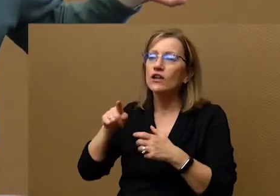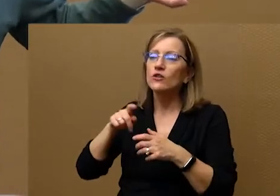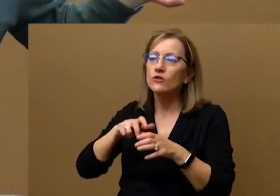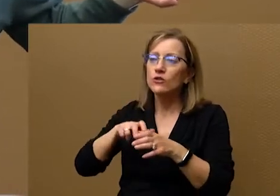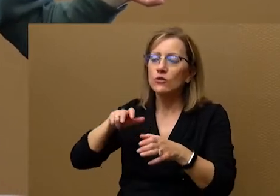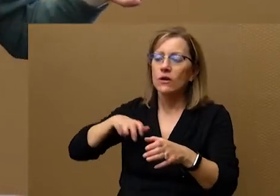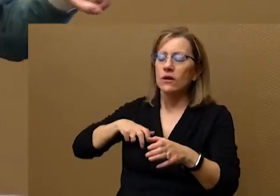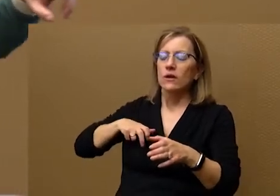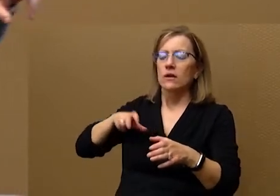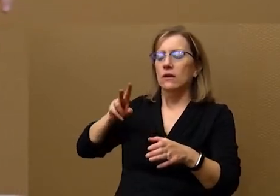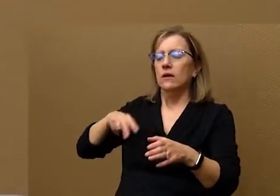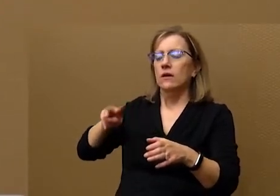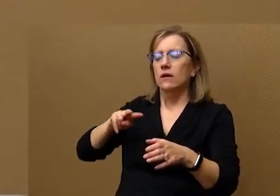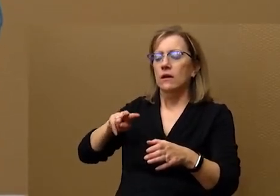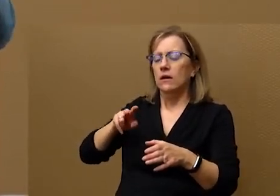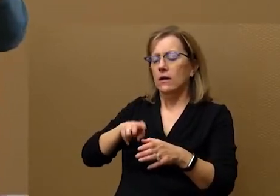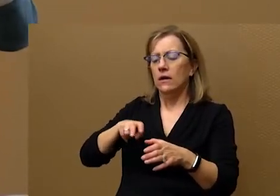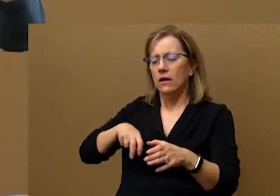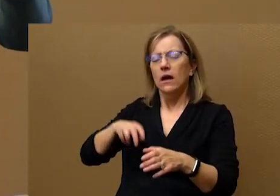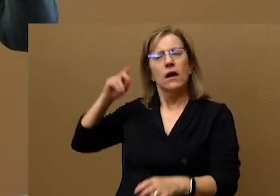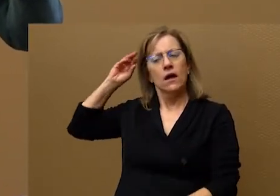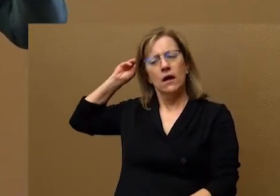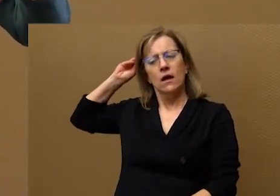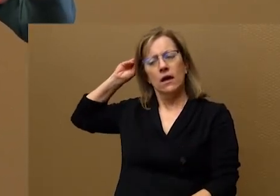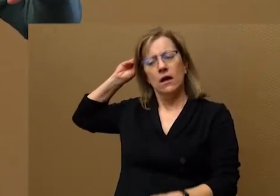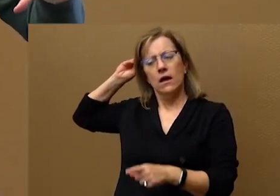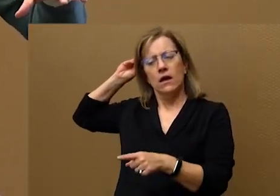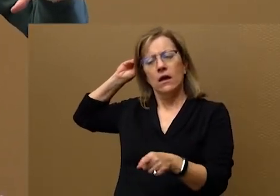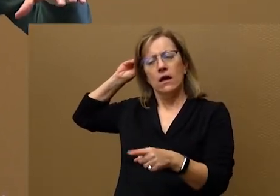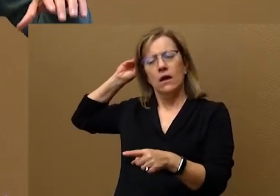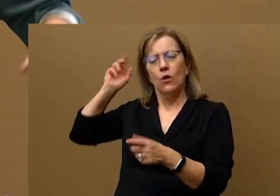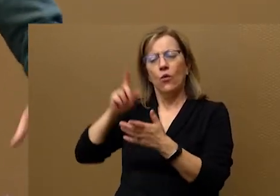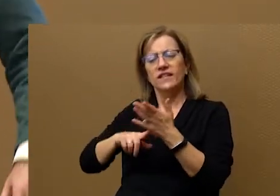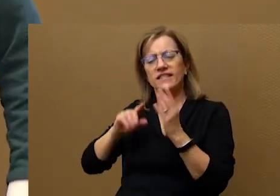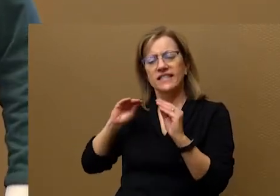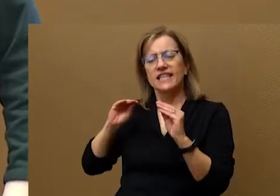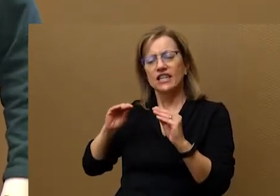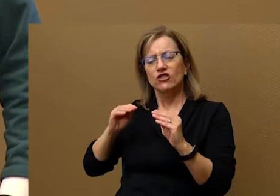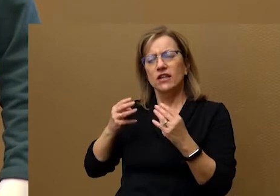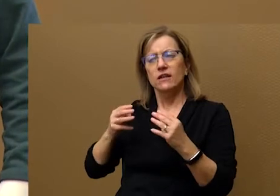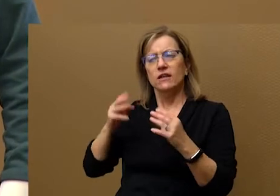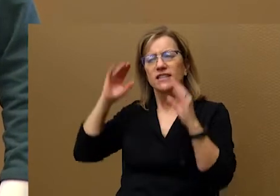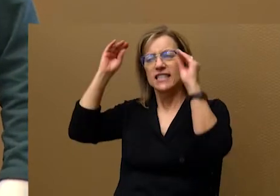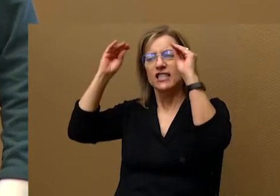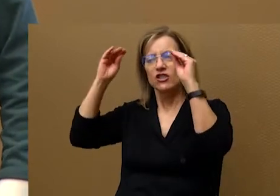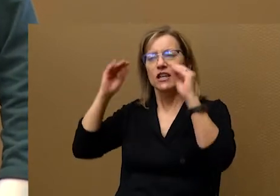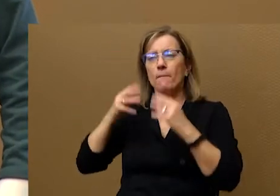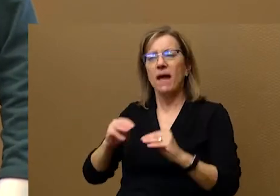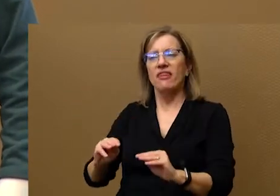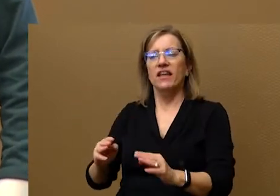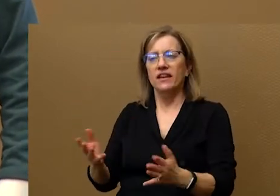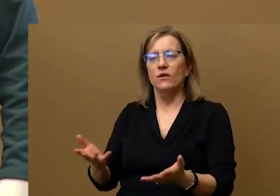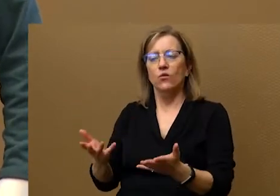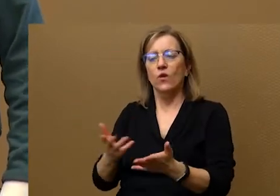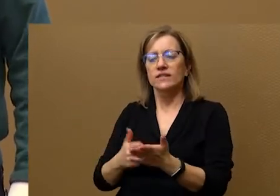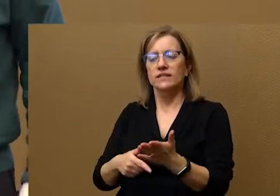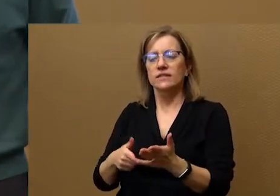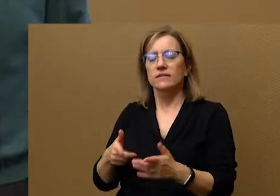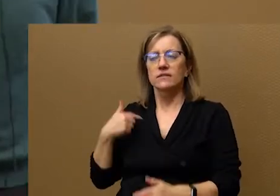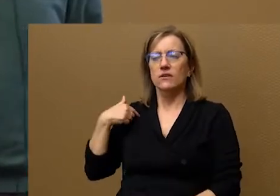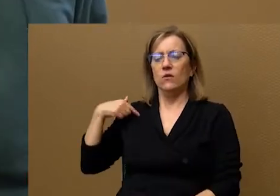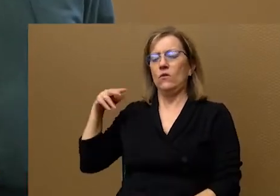this clip, I want you to be meta to it. Step back and ask yourself, what is the teaching method?